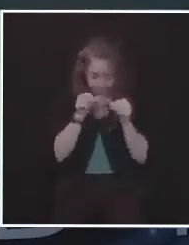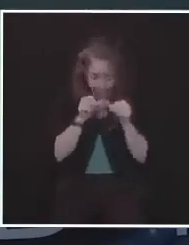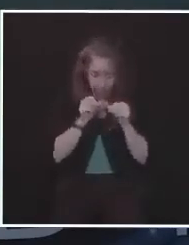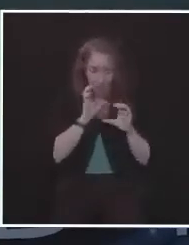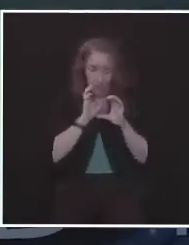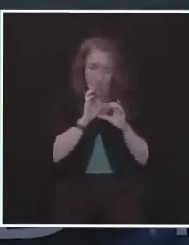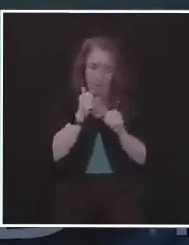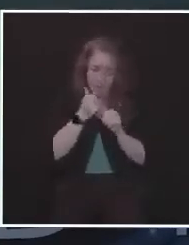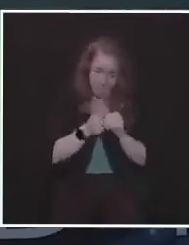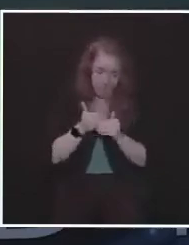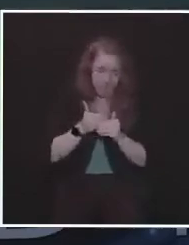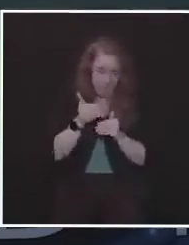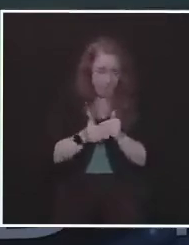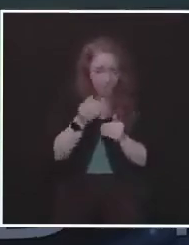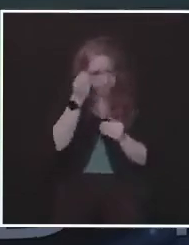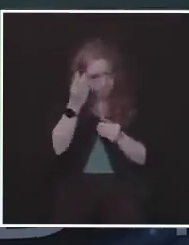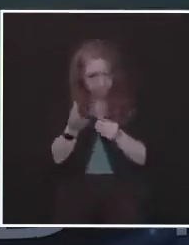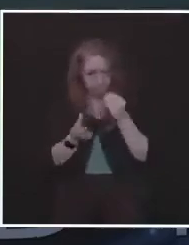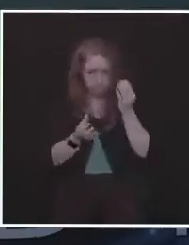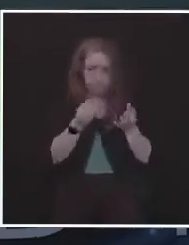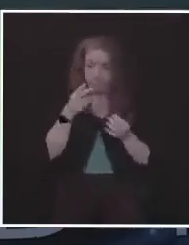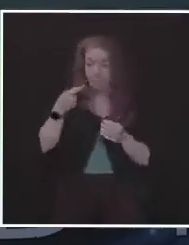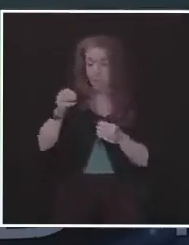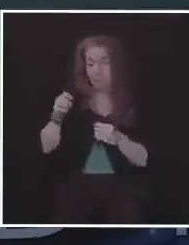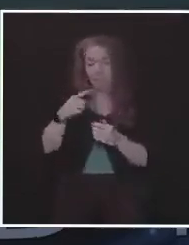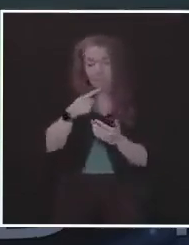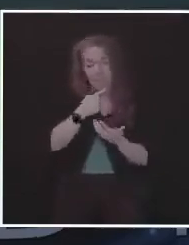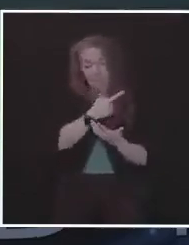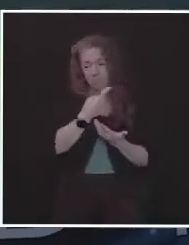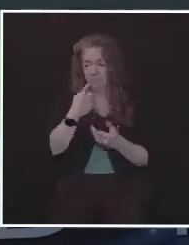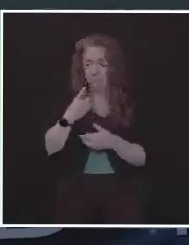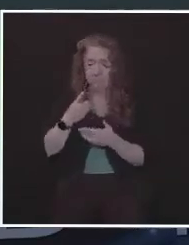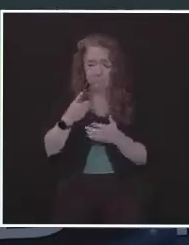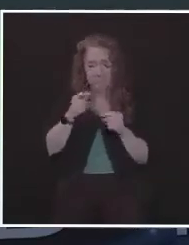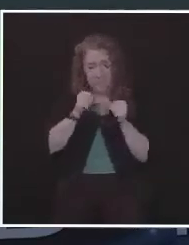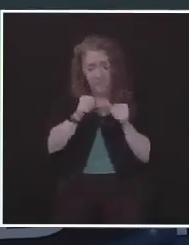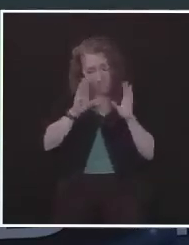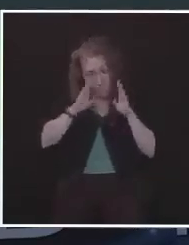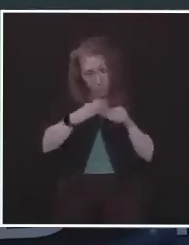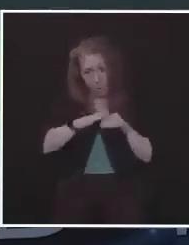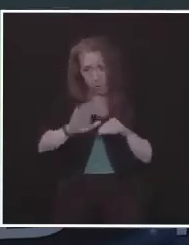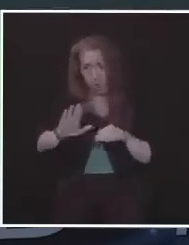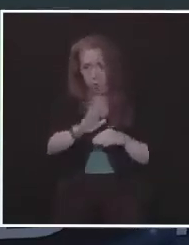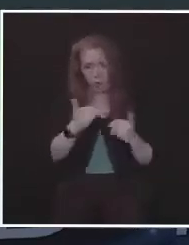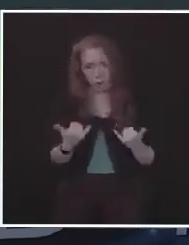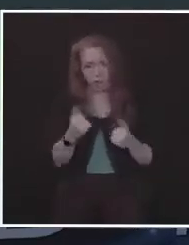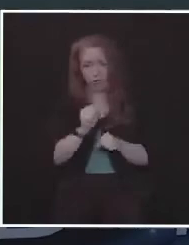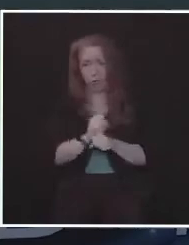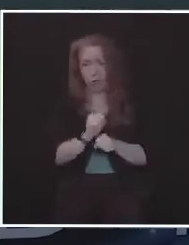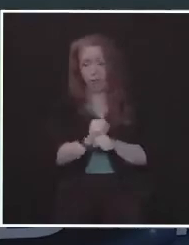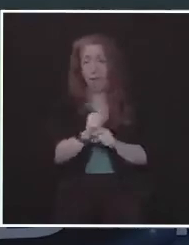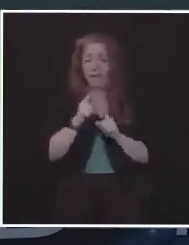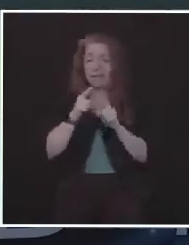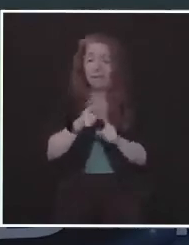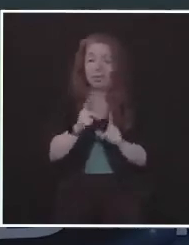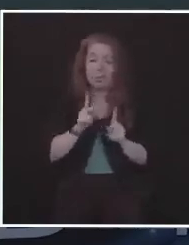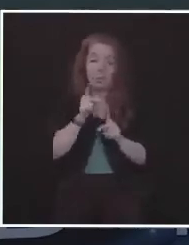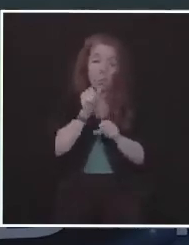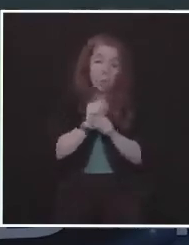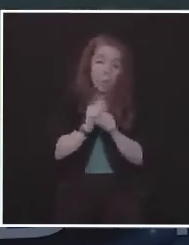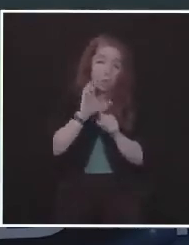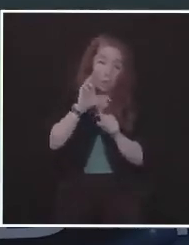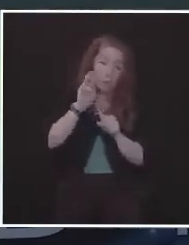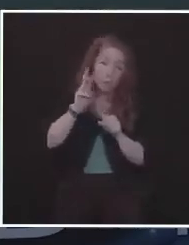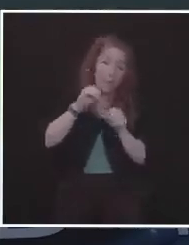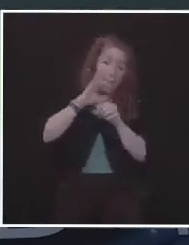it. Stay focused on your jobs today, especially those folks working with the crew in orbit and those folks